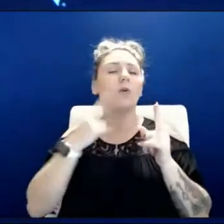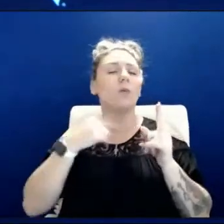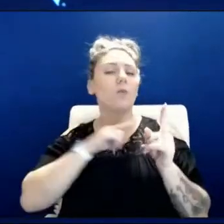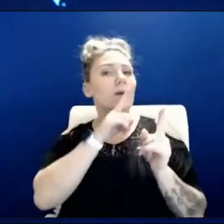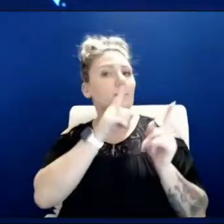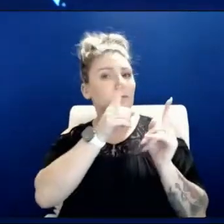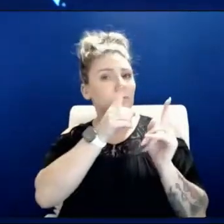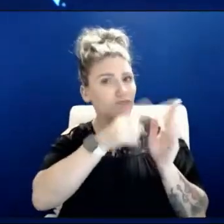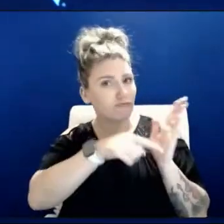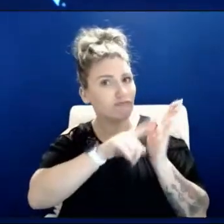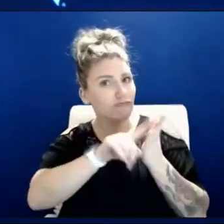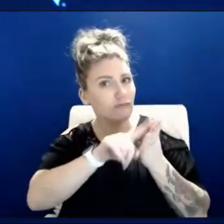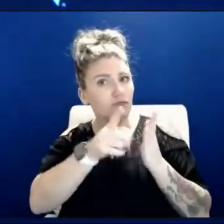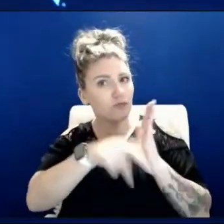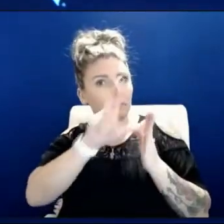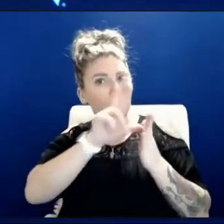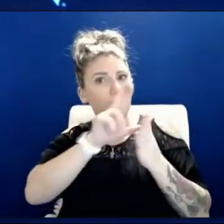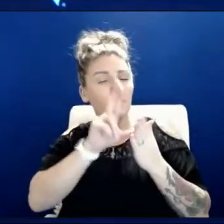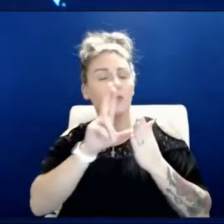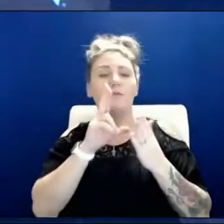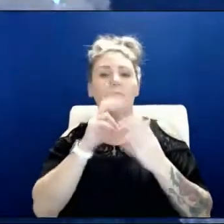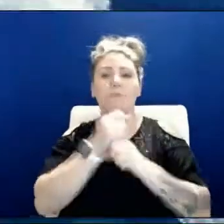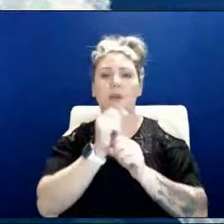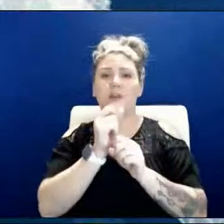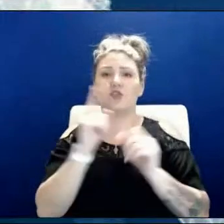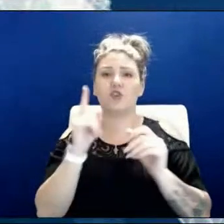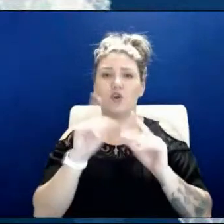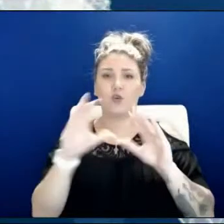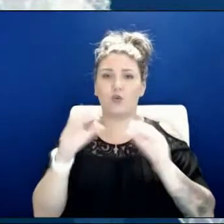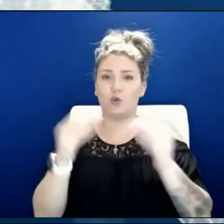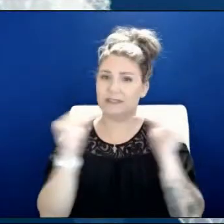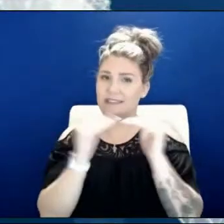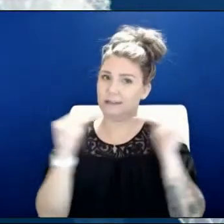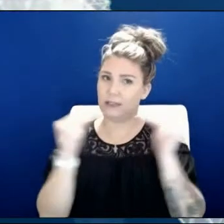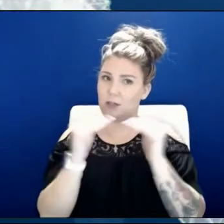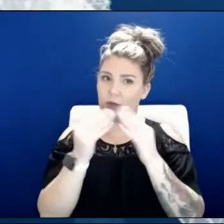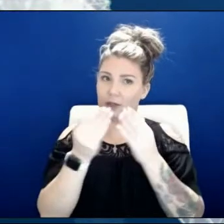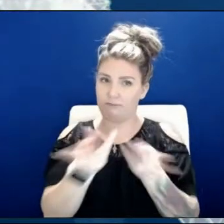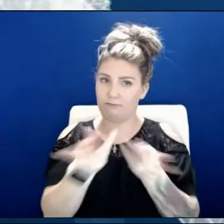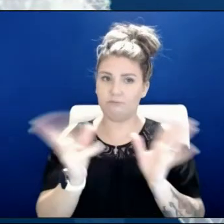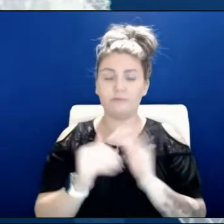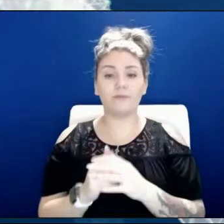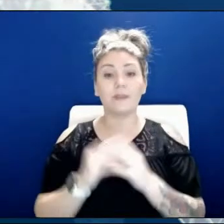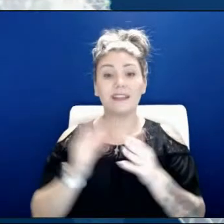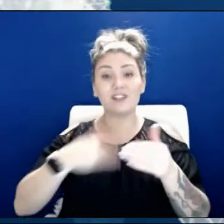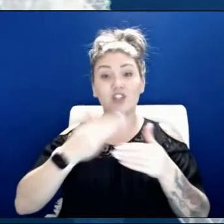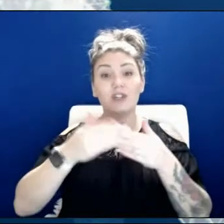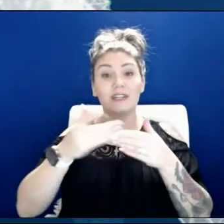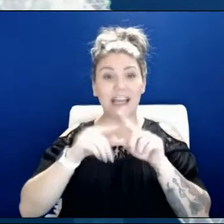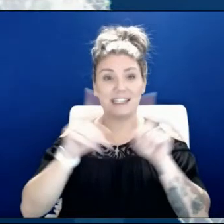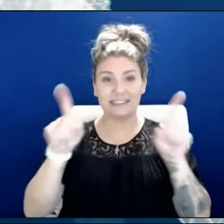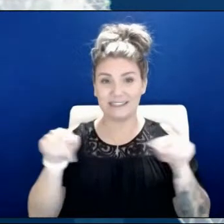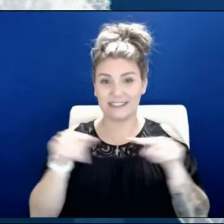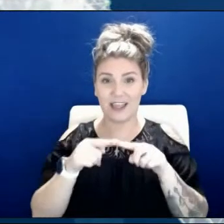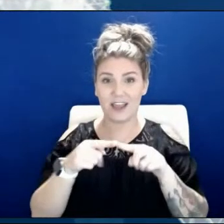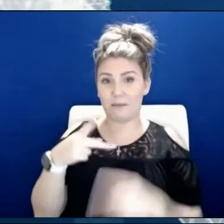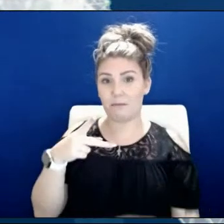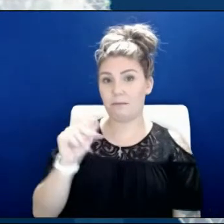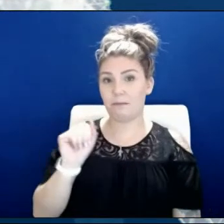are equally distributed. Then go to the next slide. All right, here's the real truth. Paxlovid